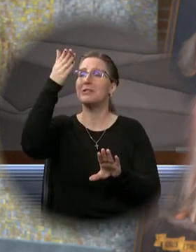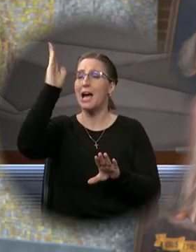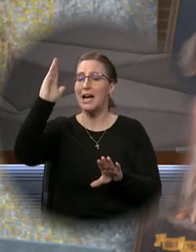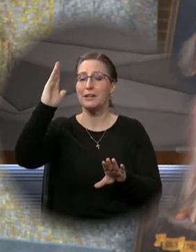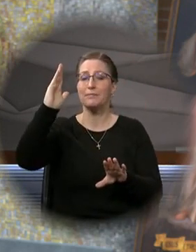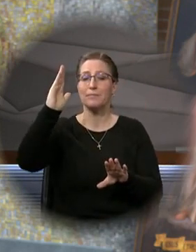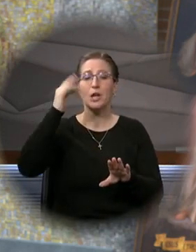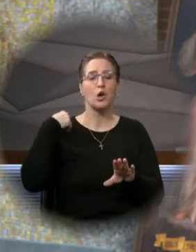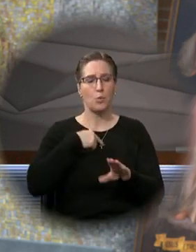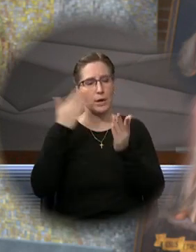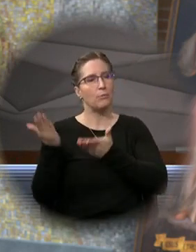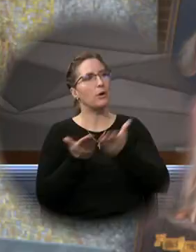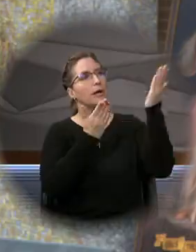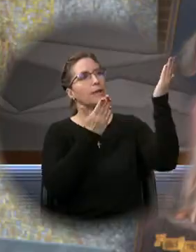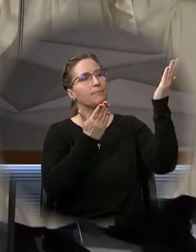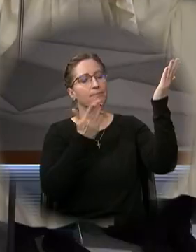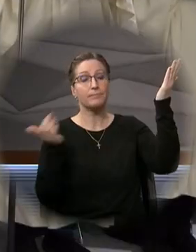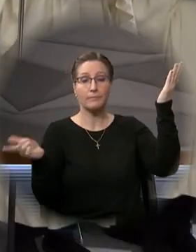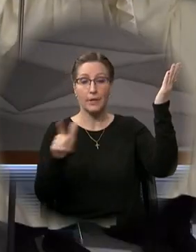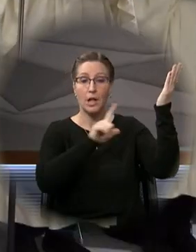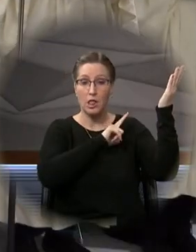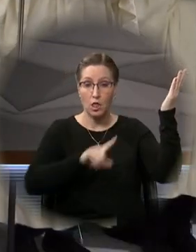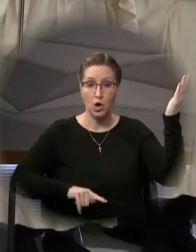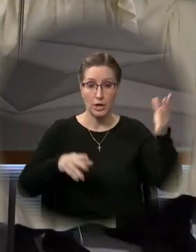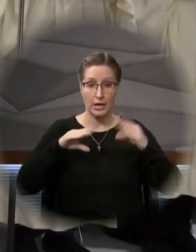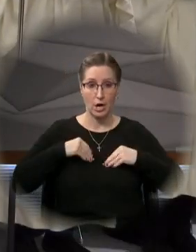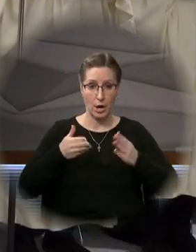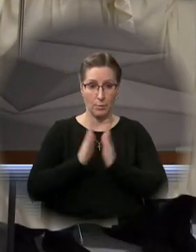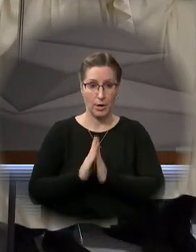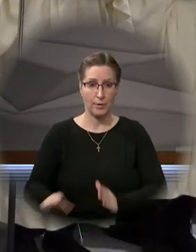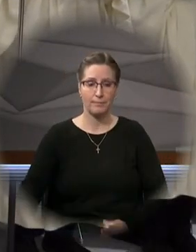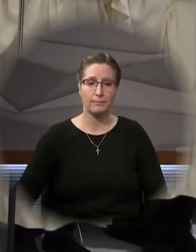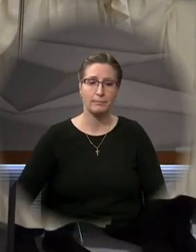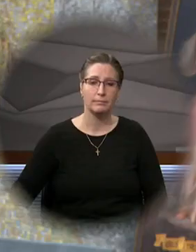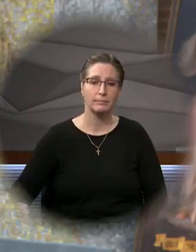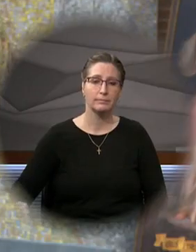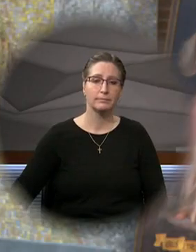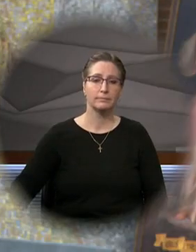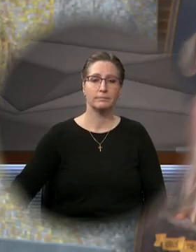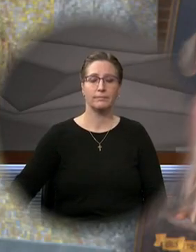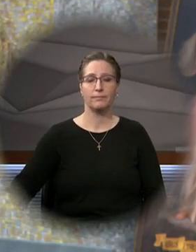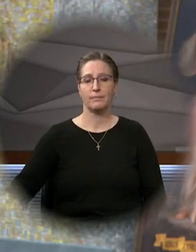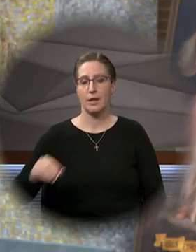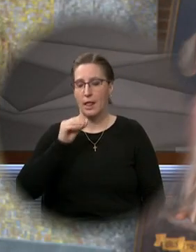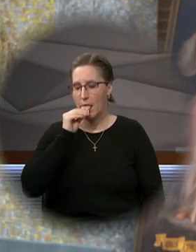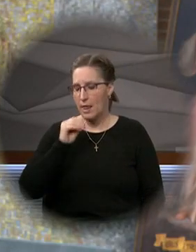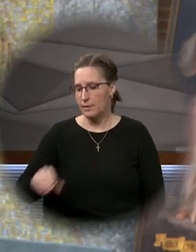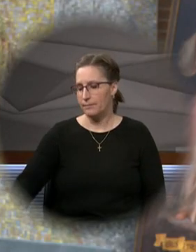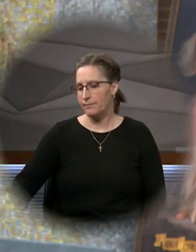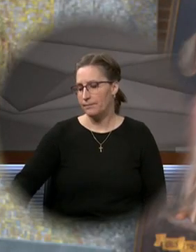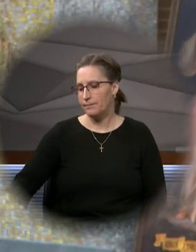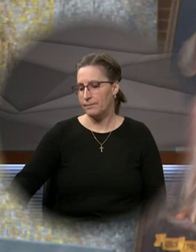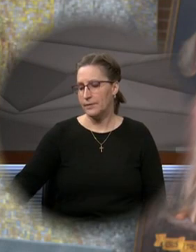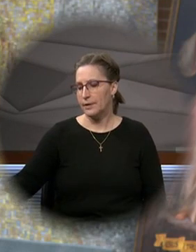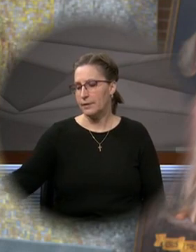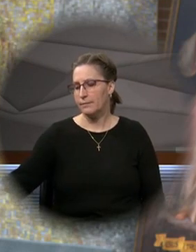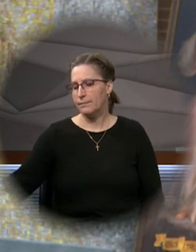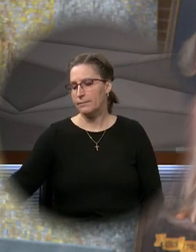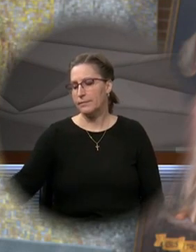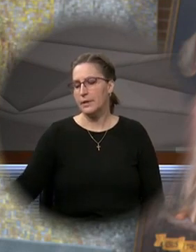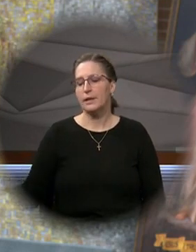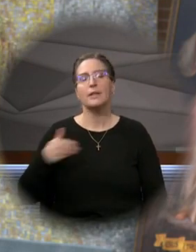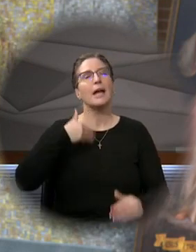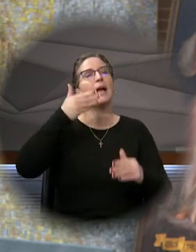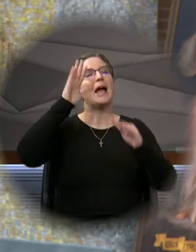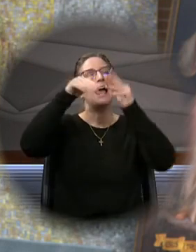God. We pray to the Lord. Lord, hear our prayer. That the message of the angels of peace